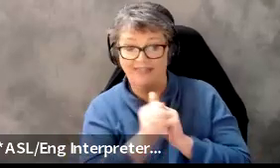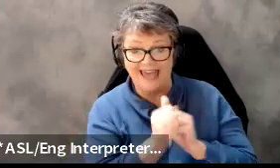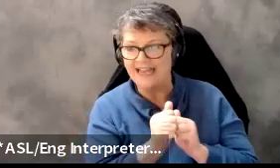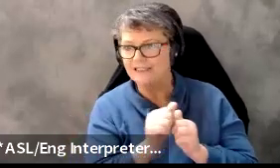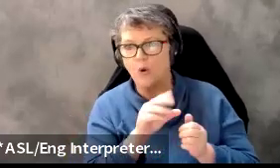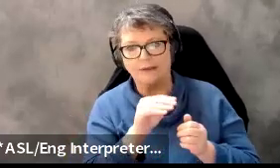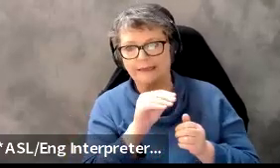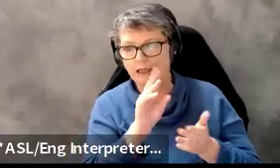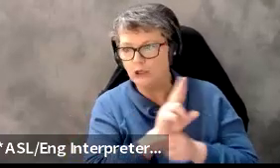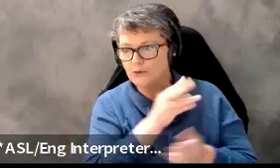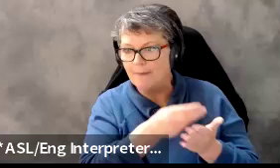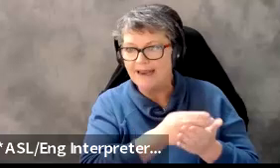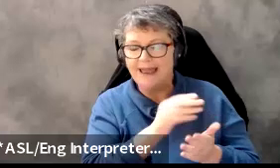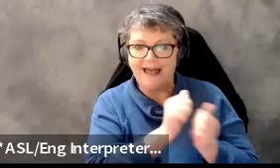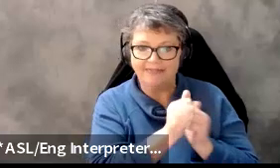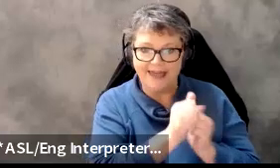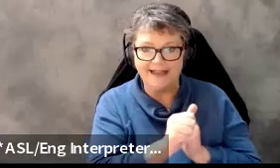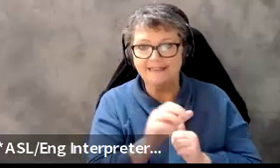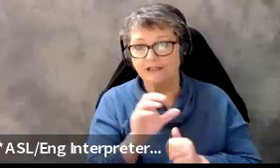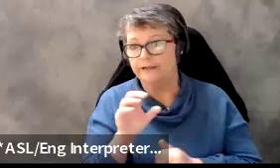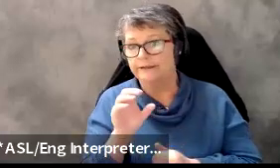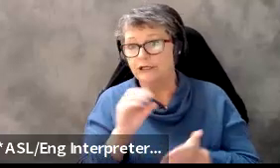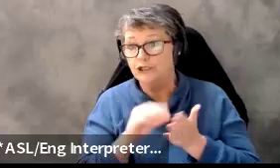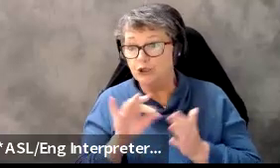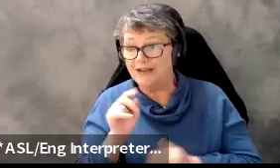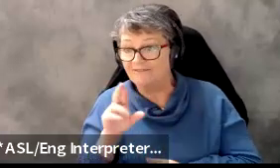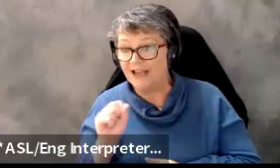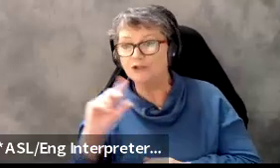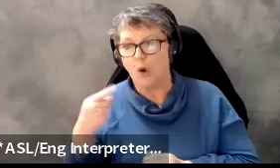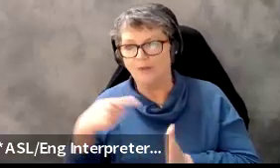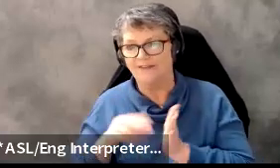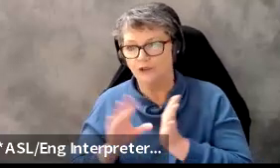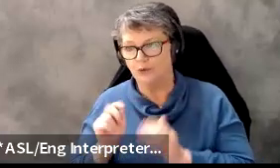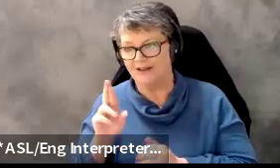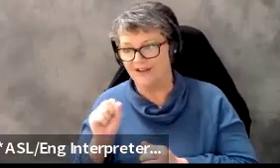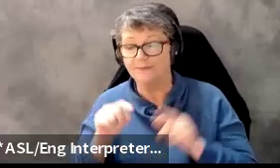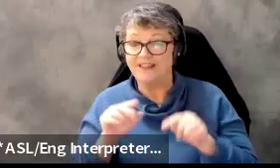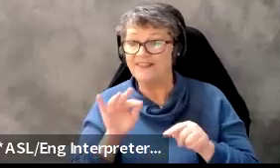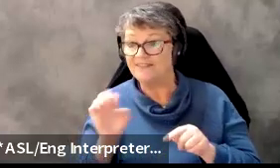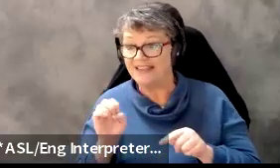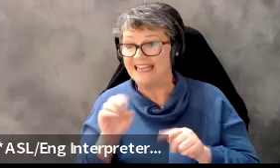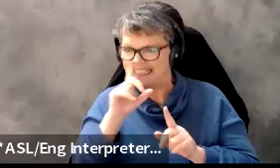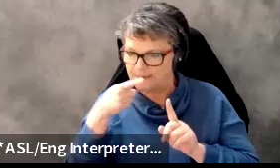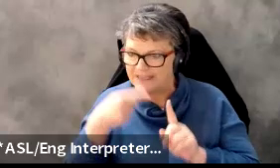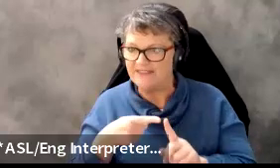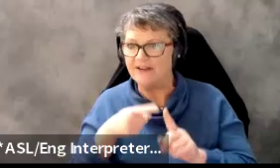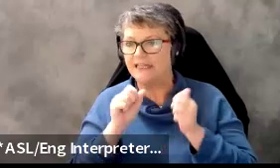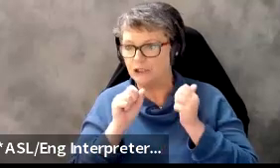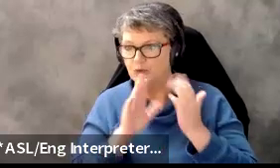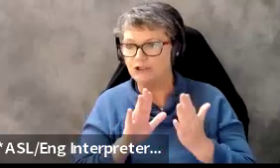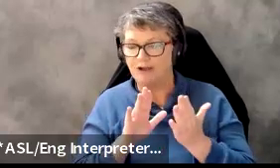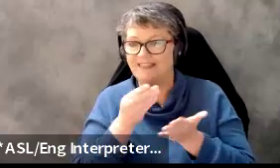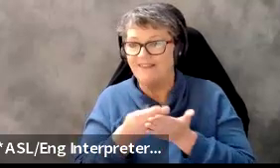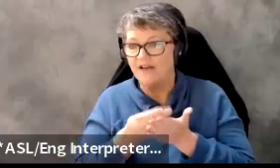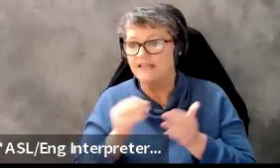only for athletics, student affairs is only for student affairs. This fee would be very specifically to address the